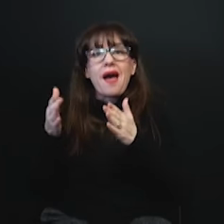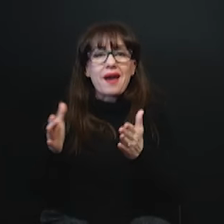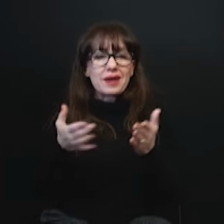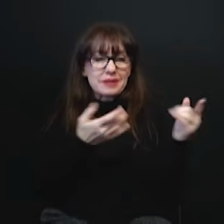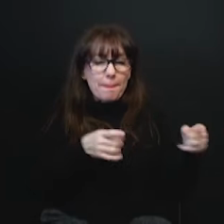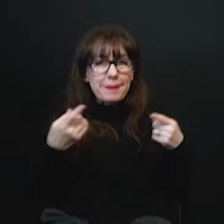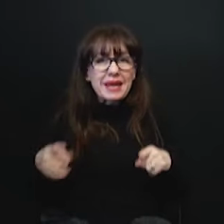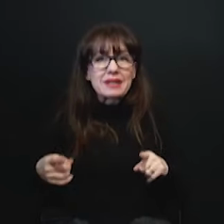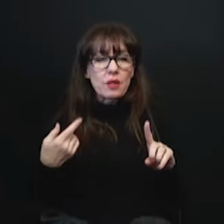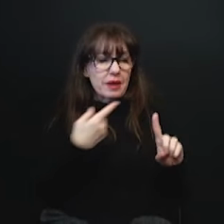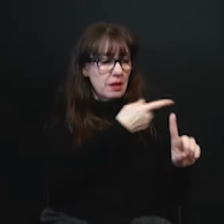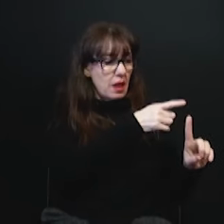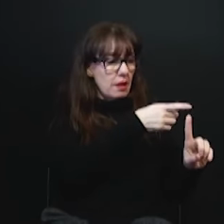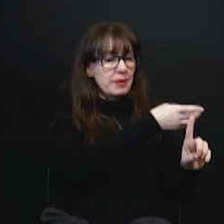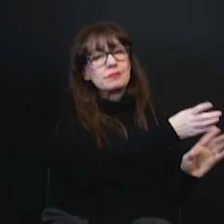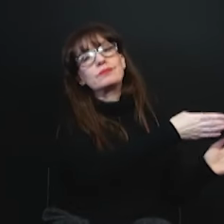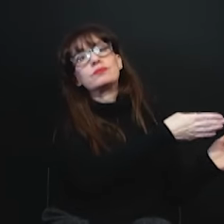be redirected,